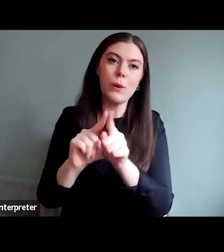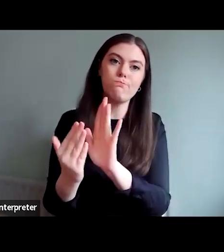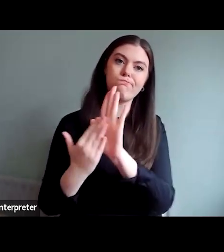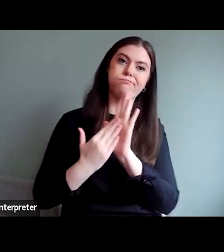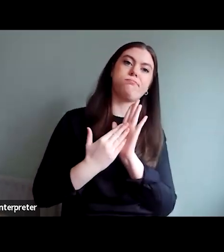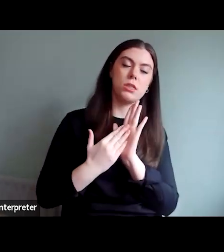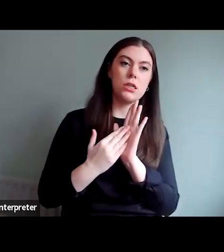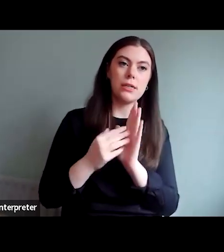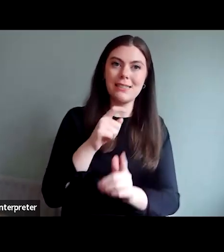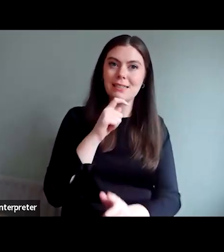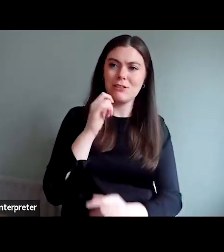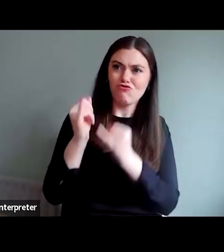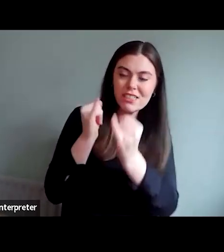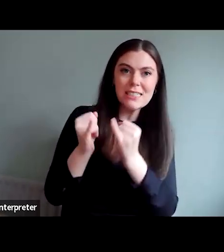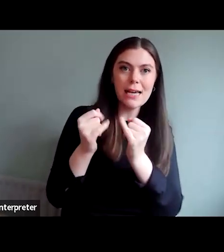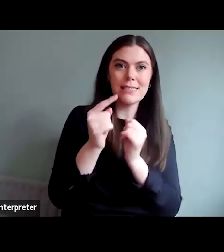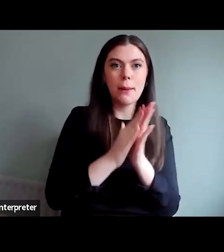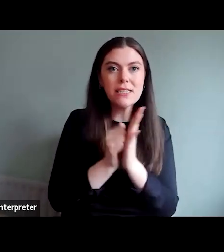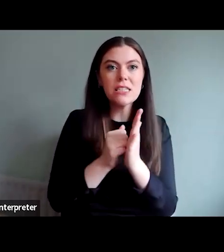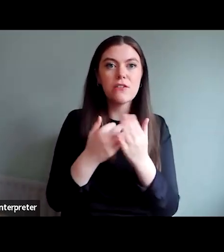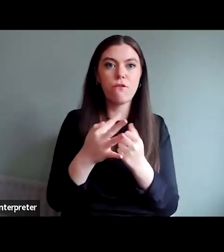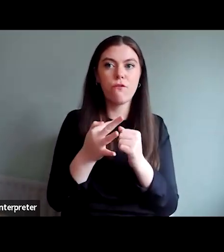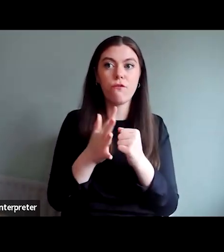that they were criticised for what they were doing. So we